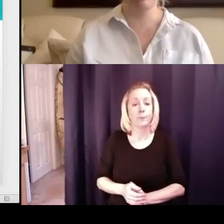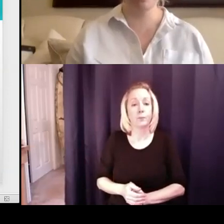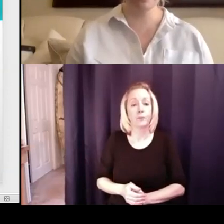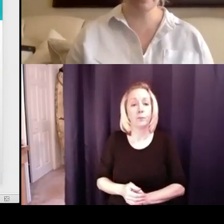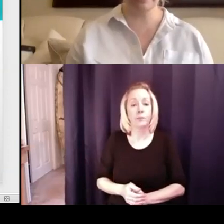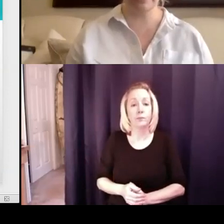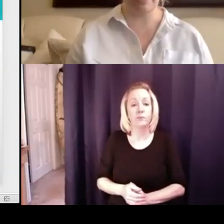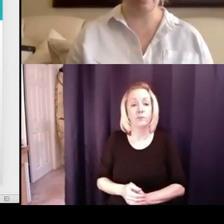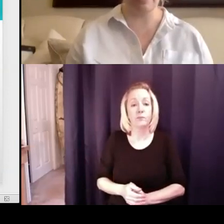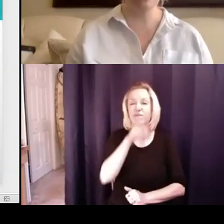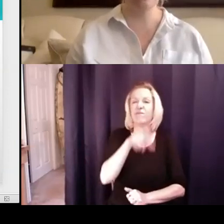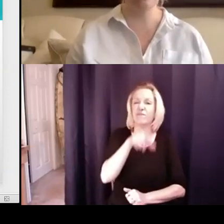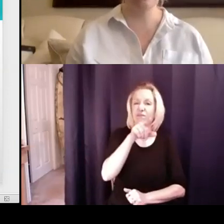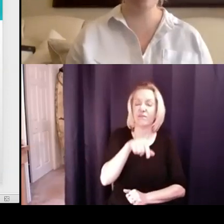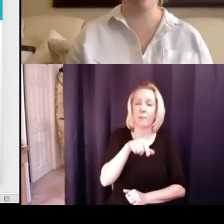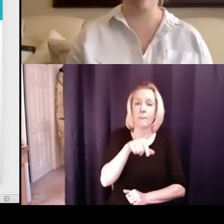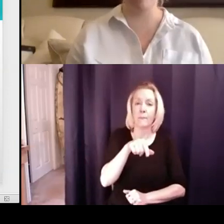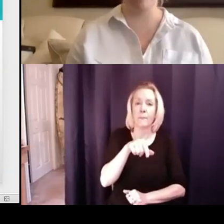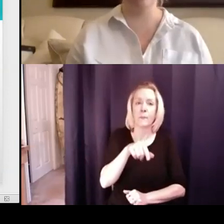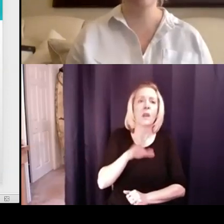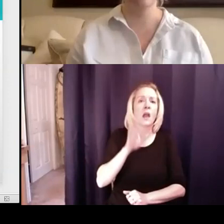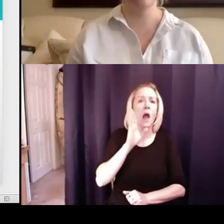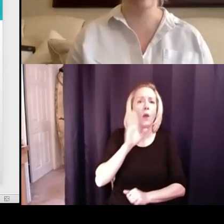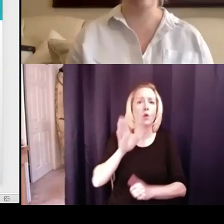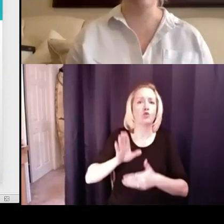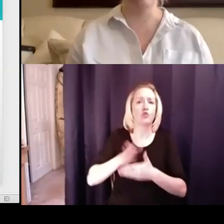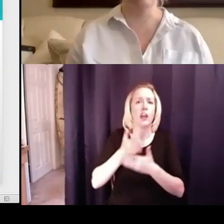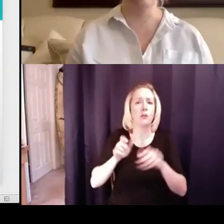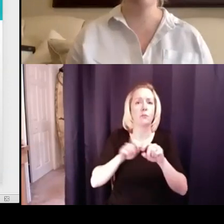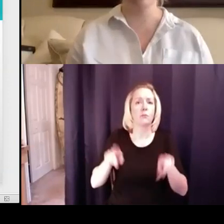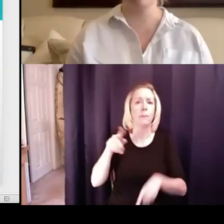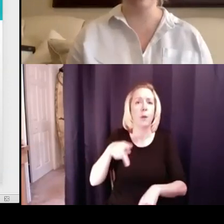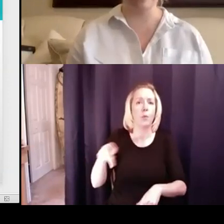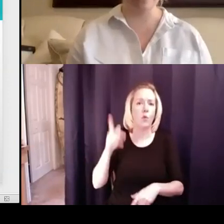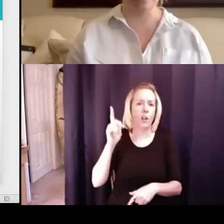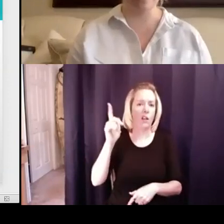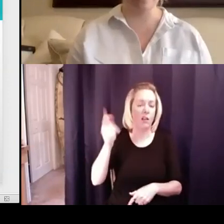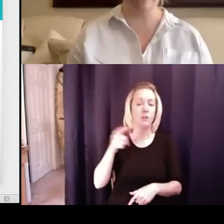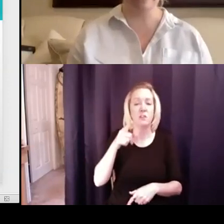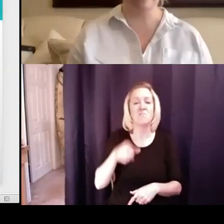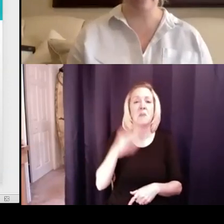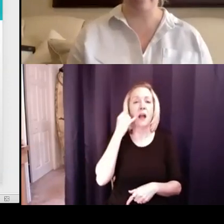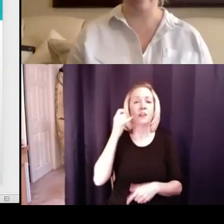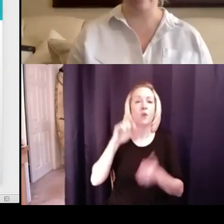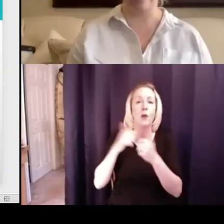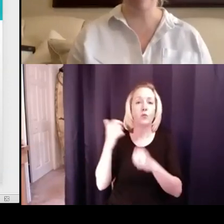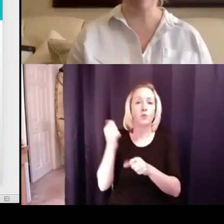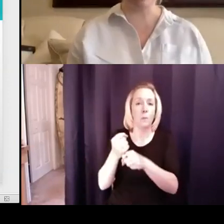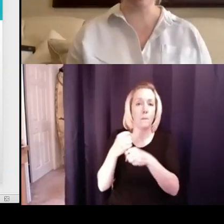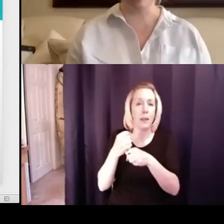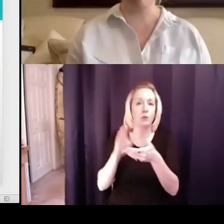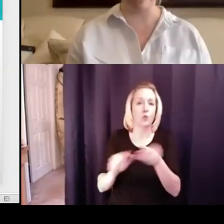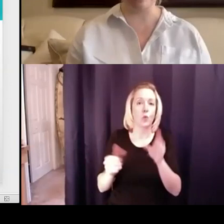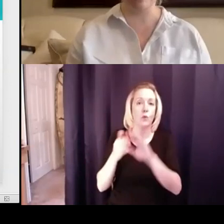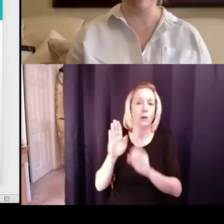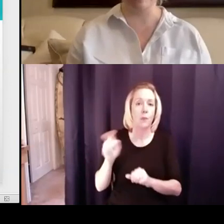I posted here, and I'll post the PowerPoint, just some ideas for story boxes. I am obsessed